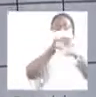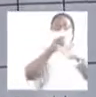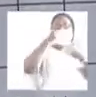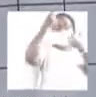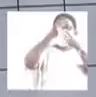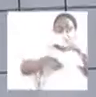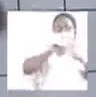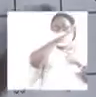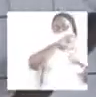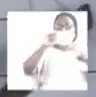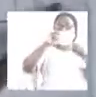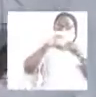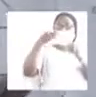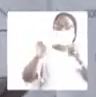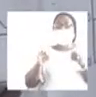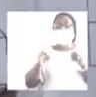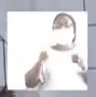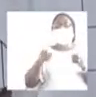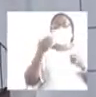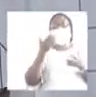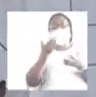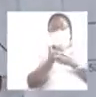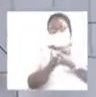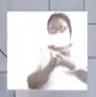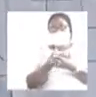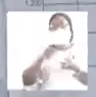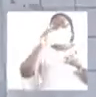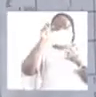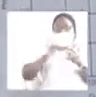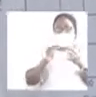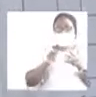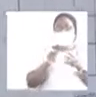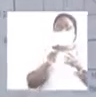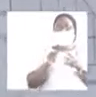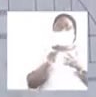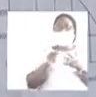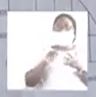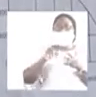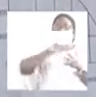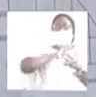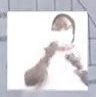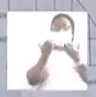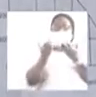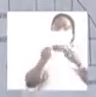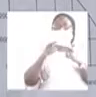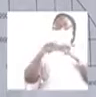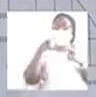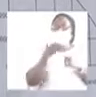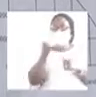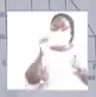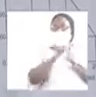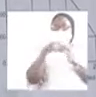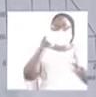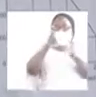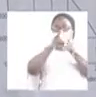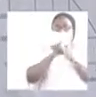600, the quantity demanded rose to 50 dozens. Then if you look at the market demand curve,